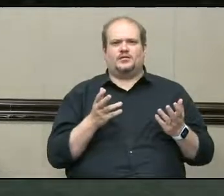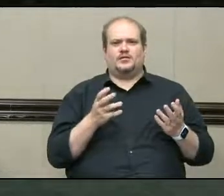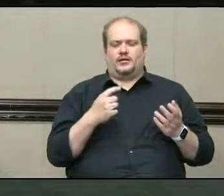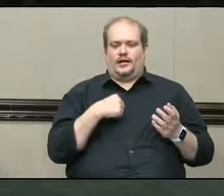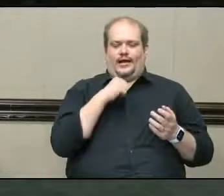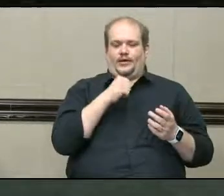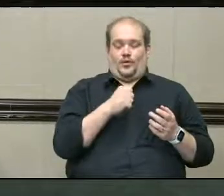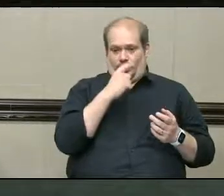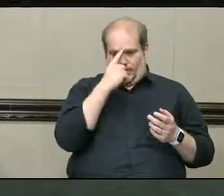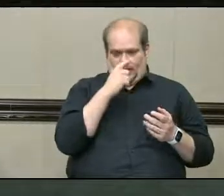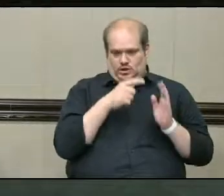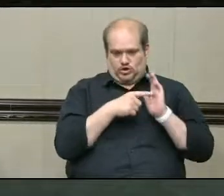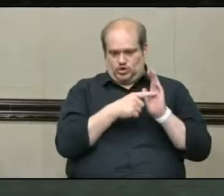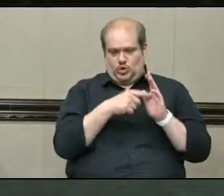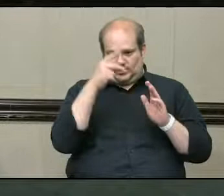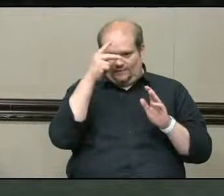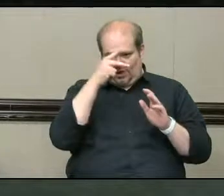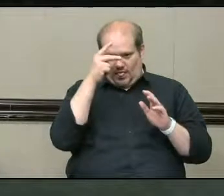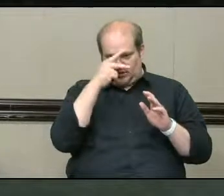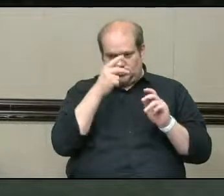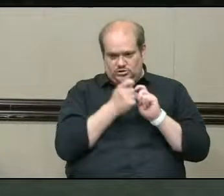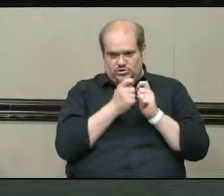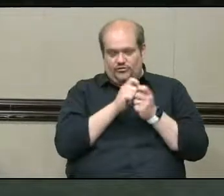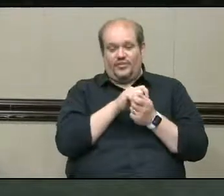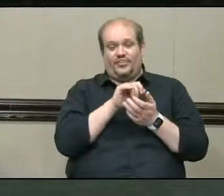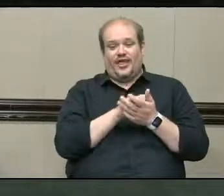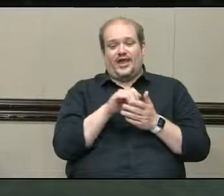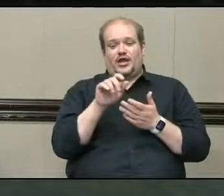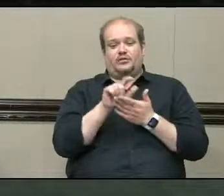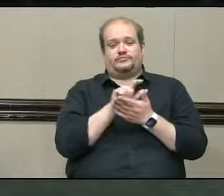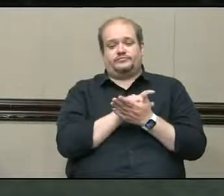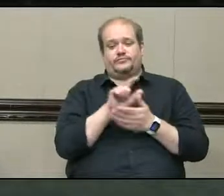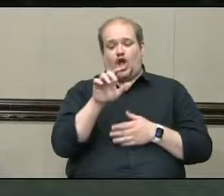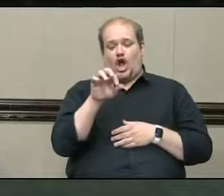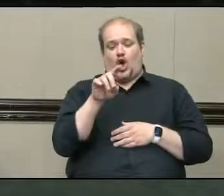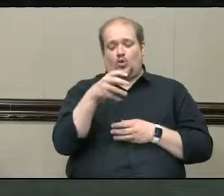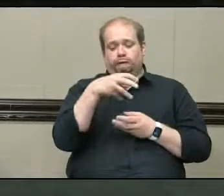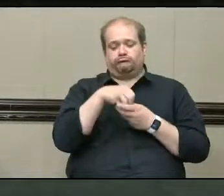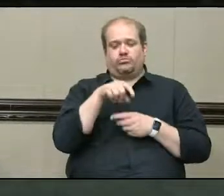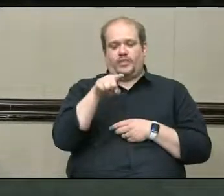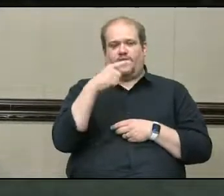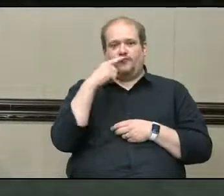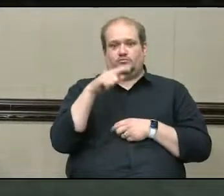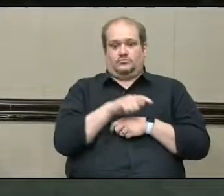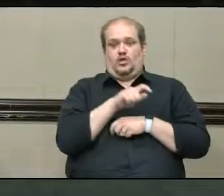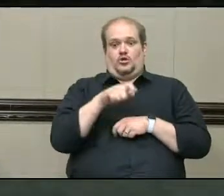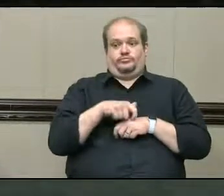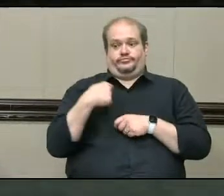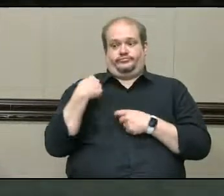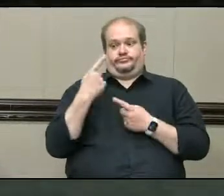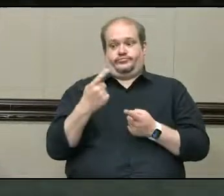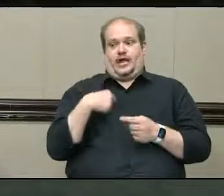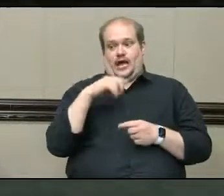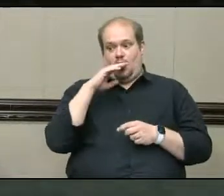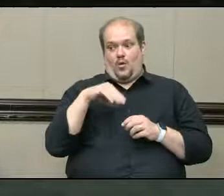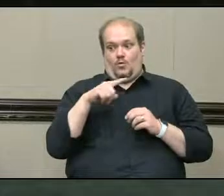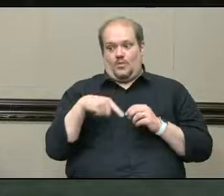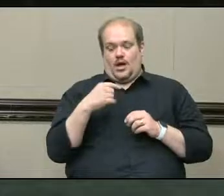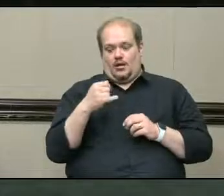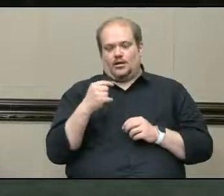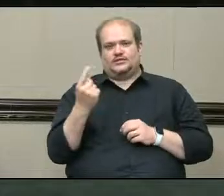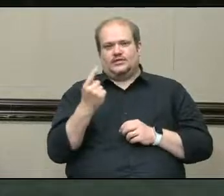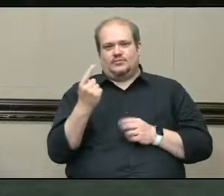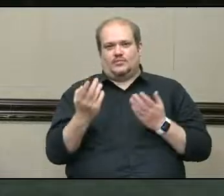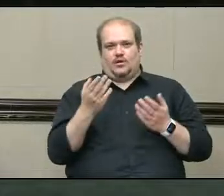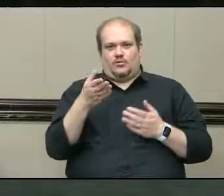I don't think it does. That is something that's been in the code for as long as I've known about it. And it's something